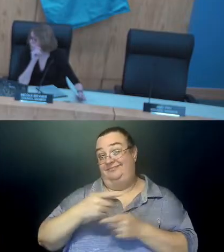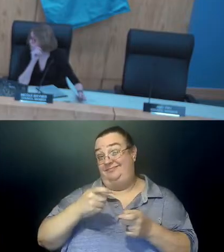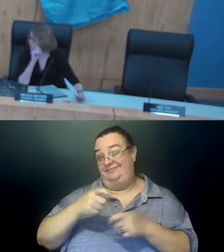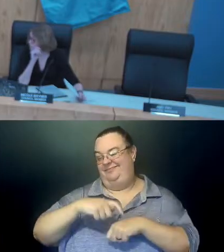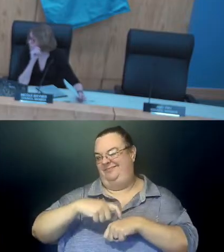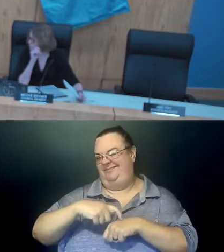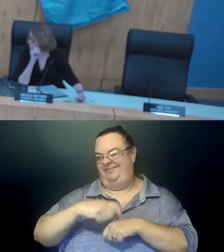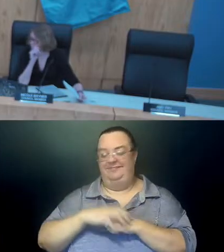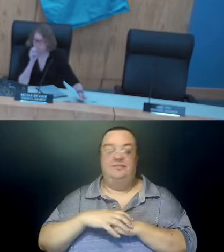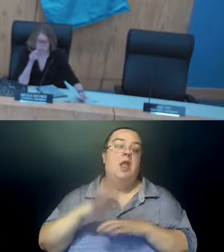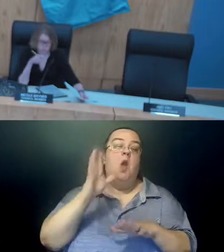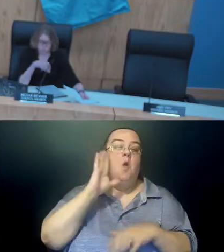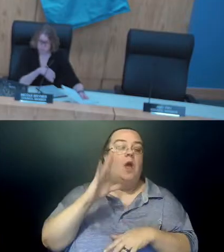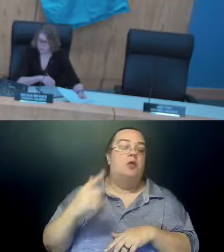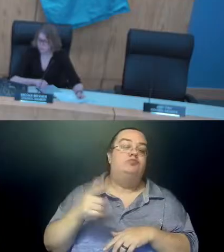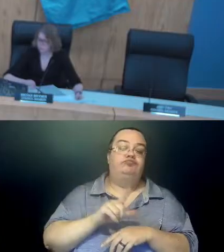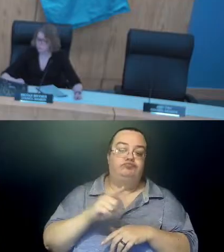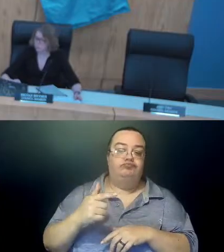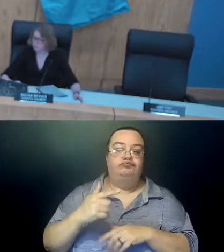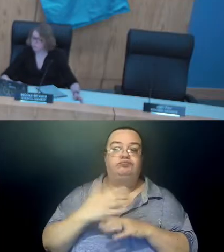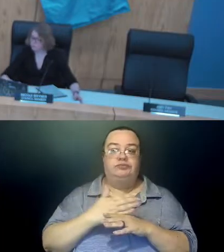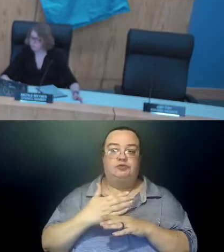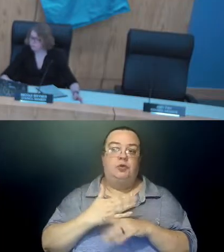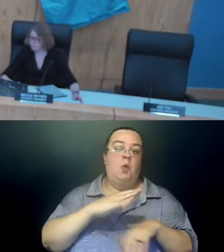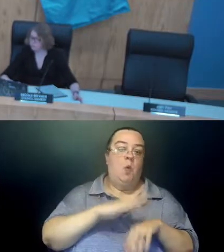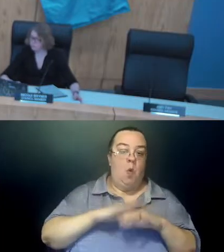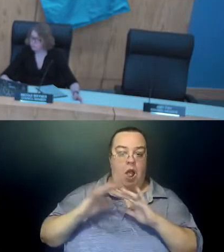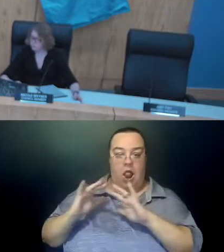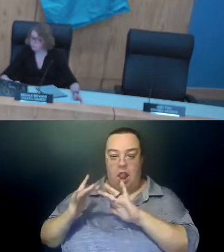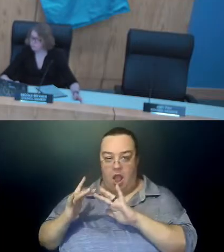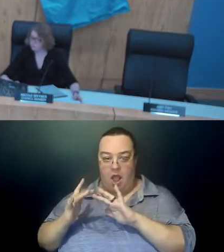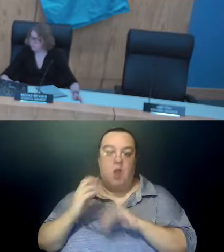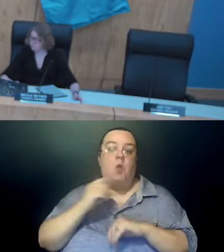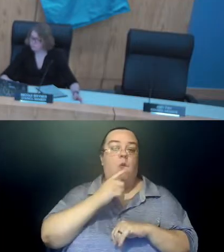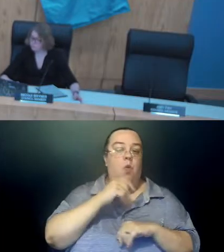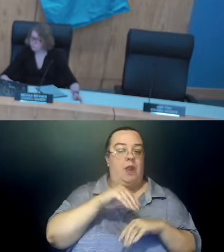And we'll alternate between online and in the room.